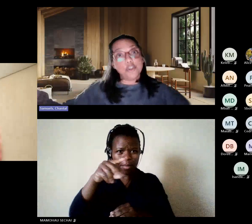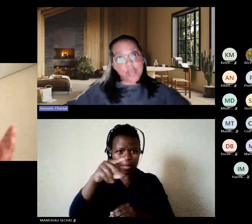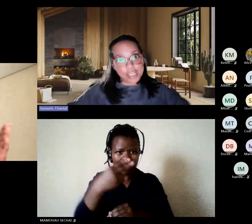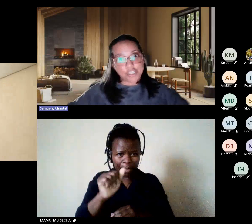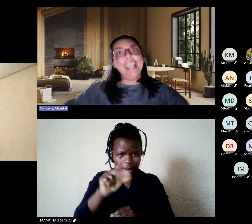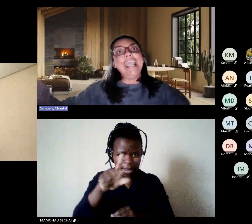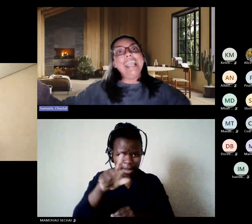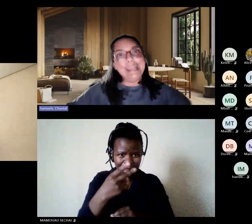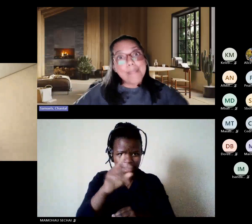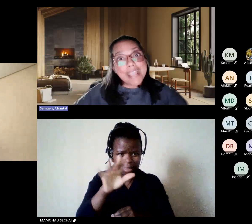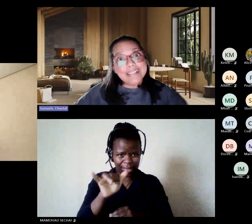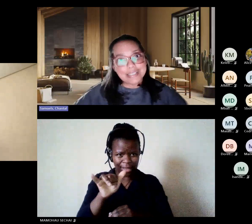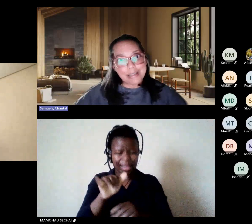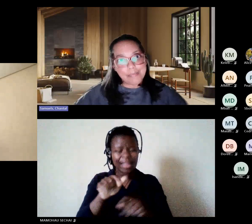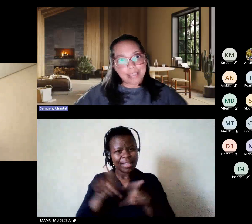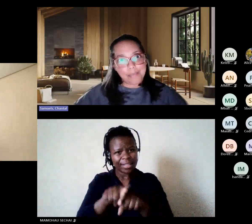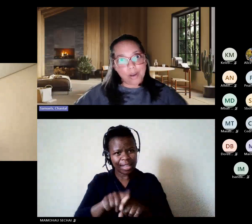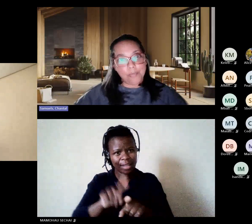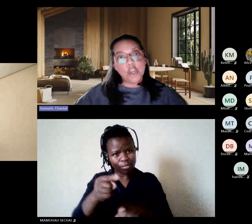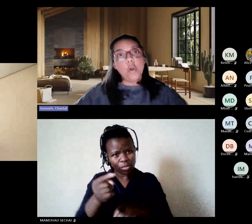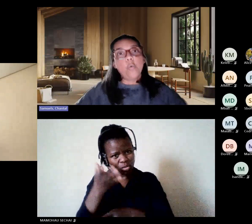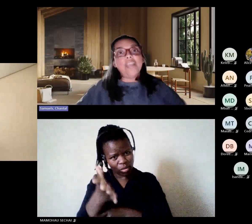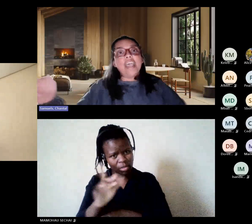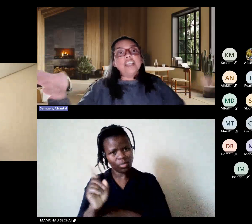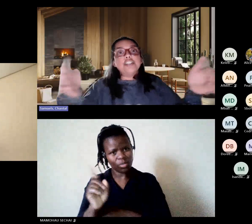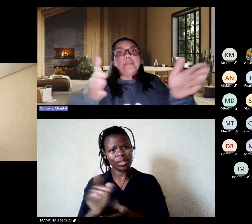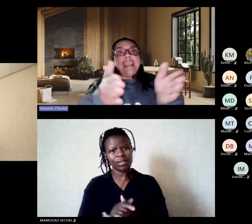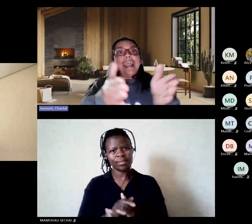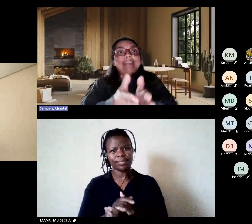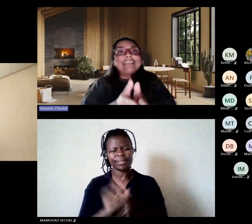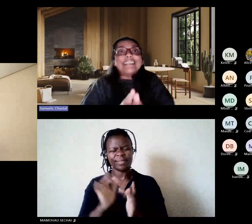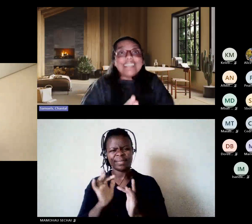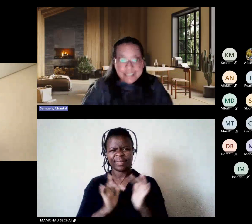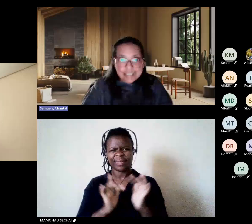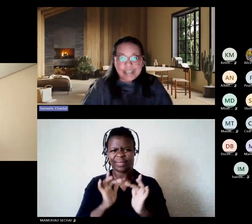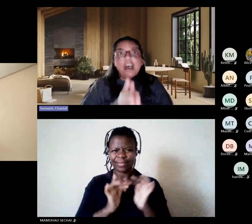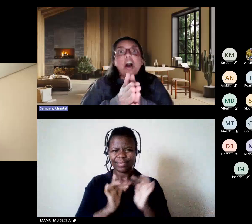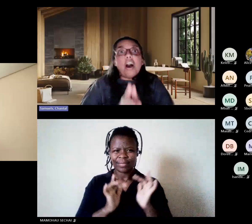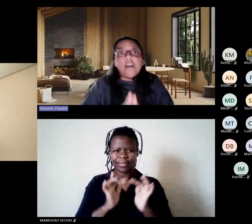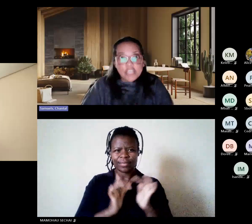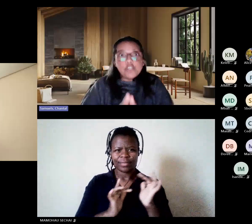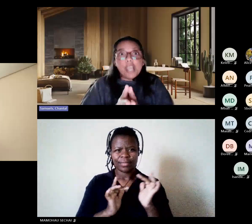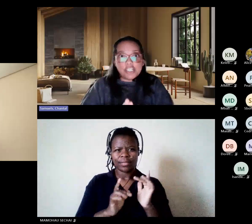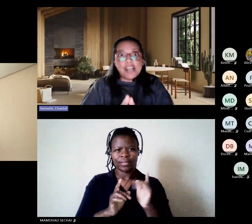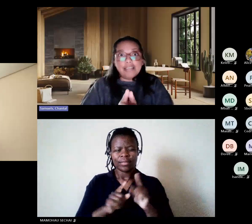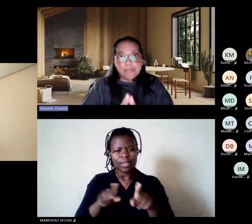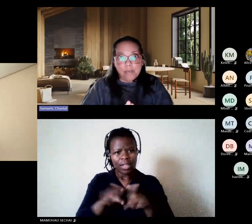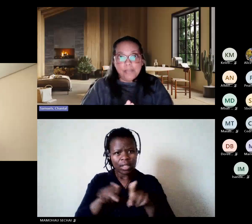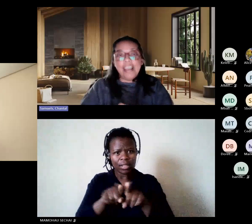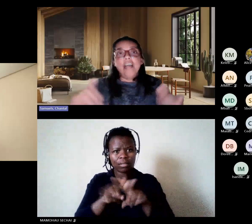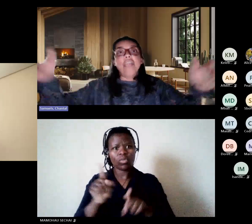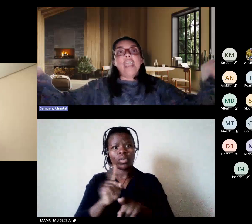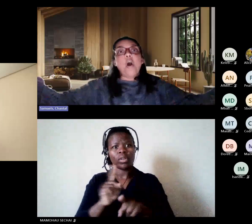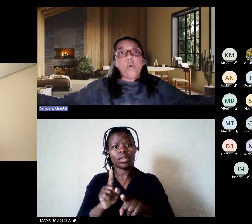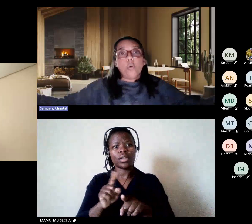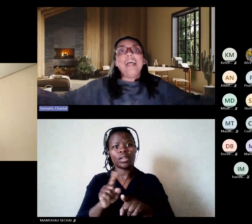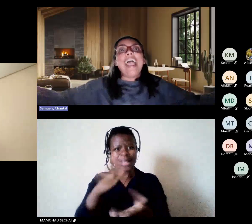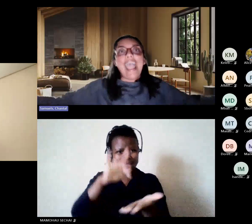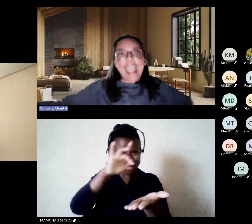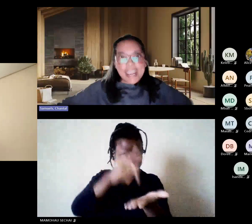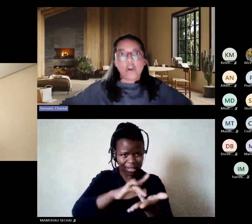of education in mainstream at the moment, where they should be at the center of education at the moment. They